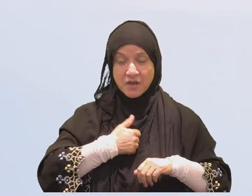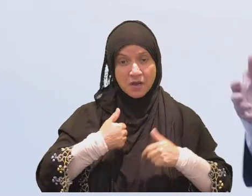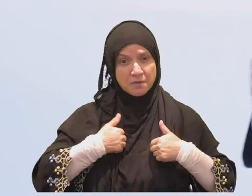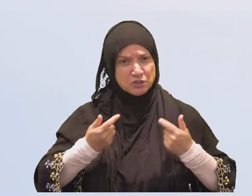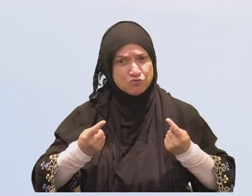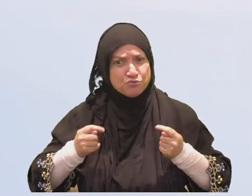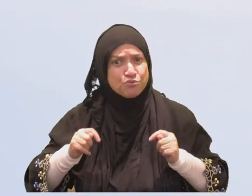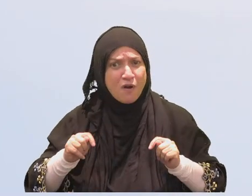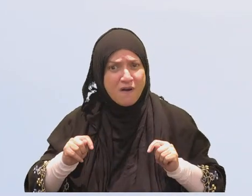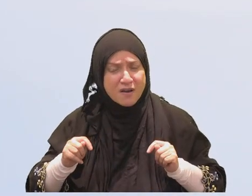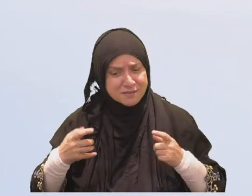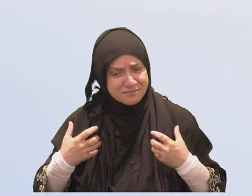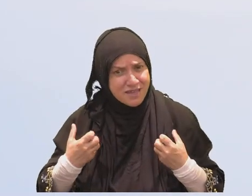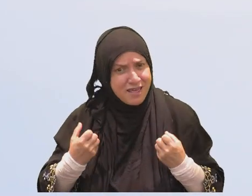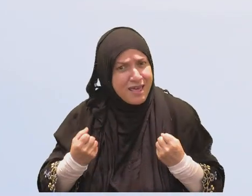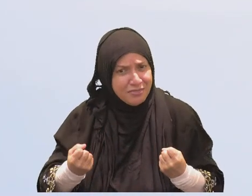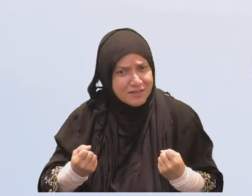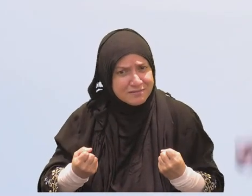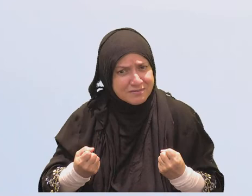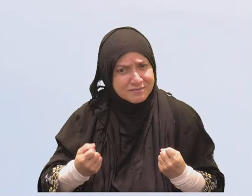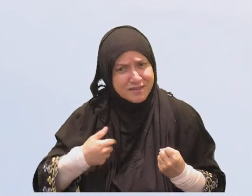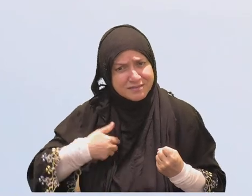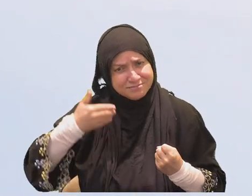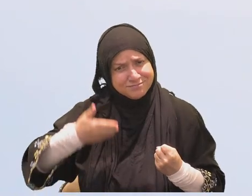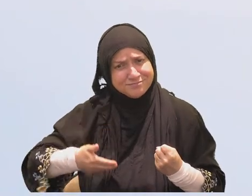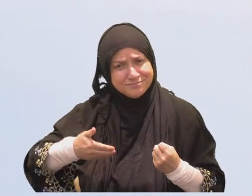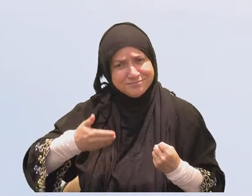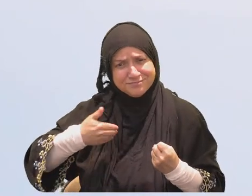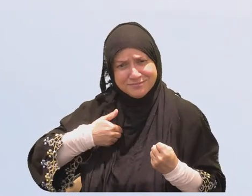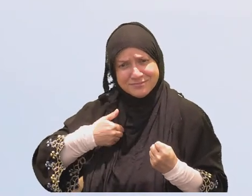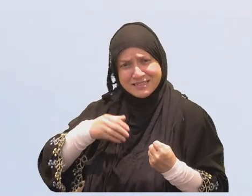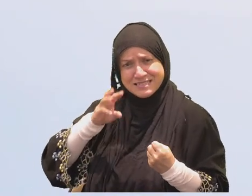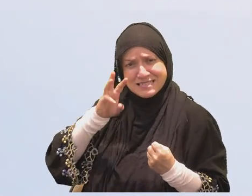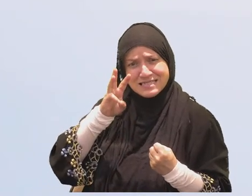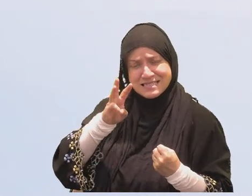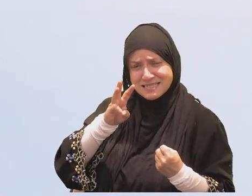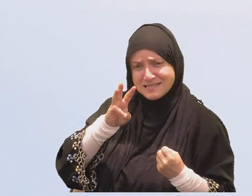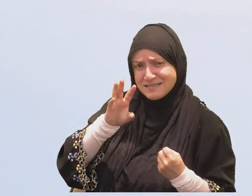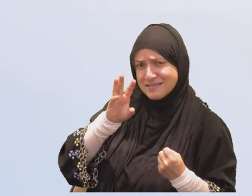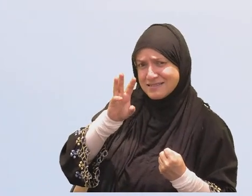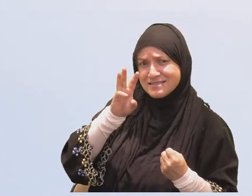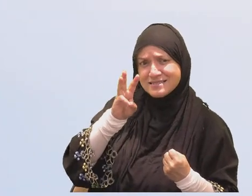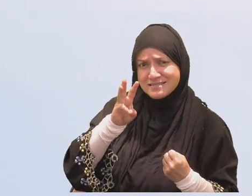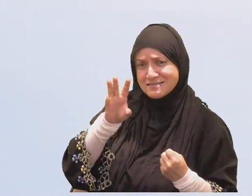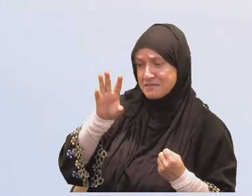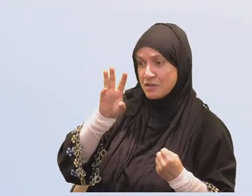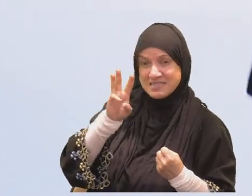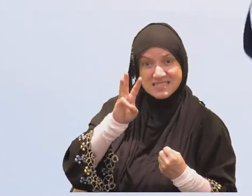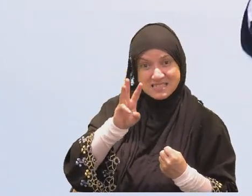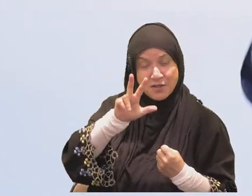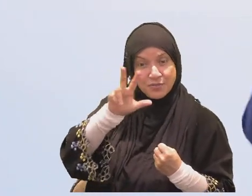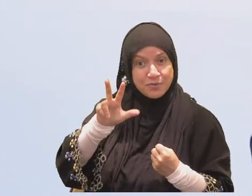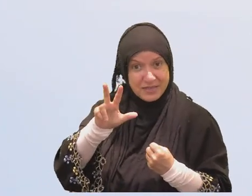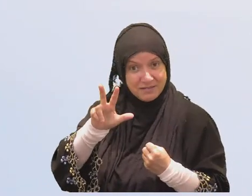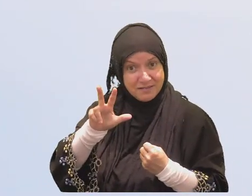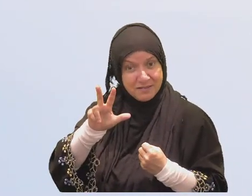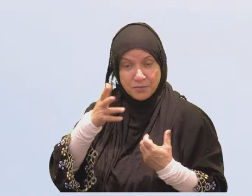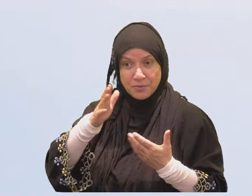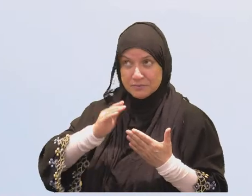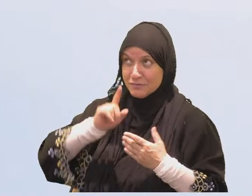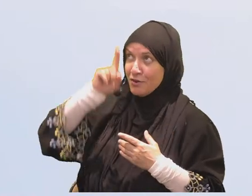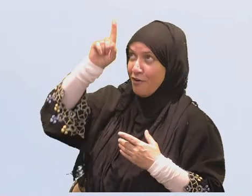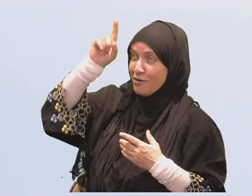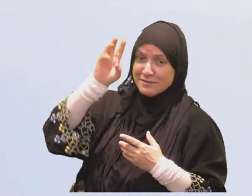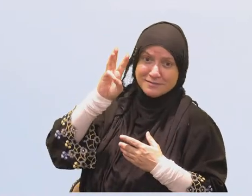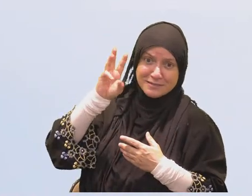If I said, brothers and sisters, I think I'm a woman, I'm going to the sister's